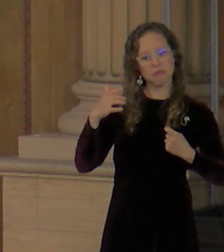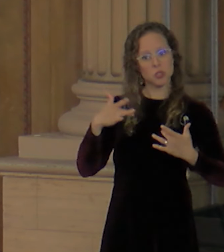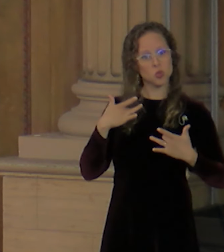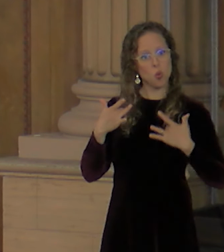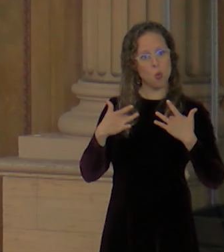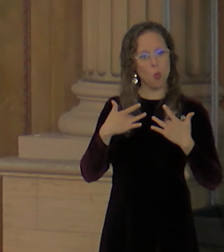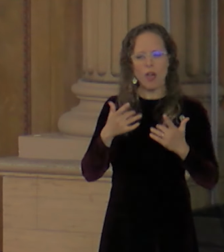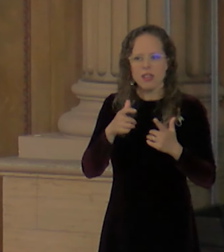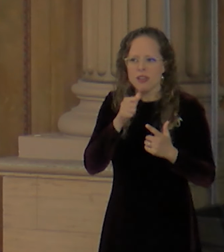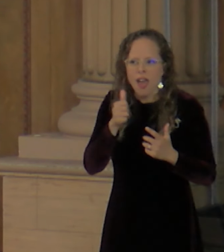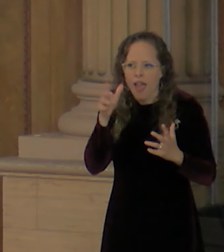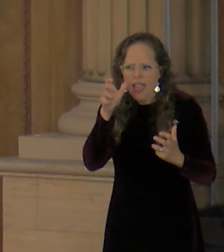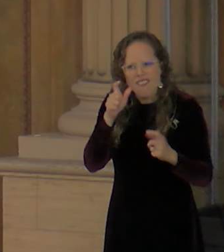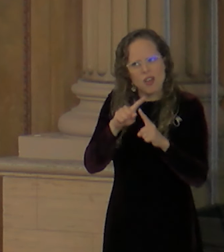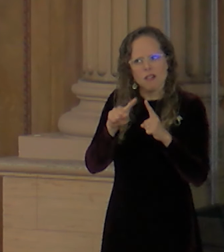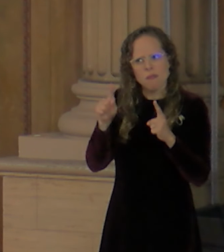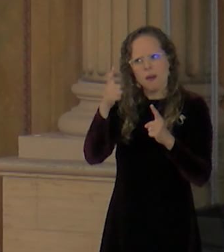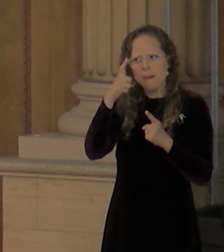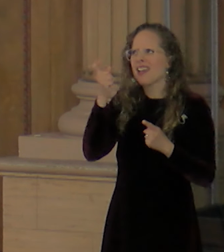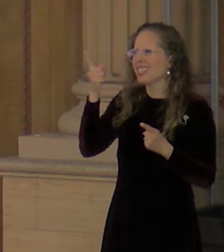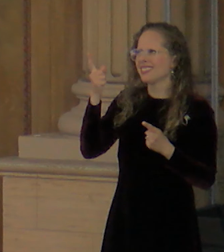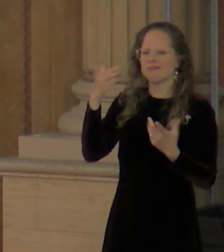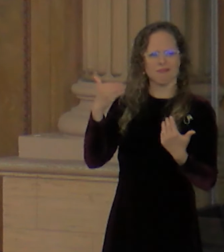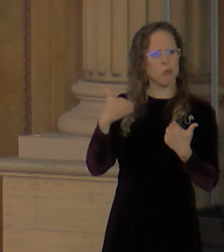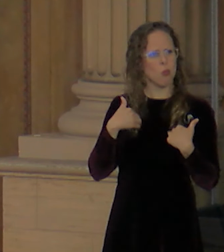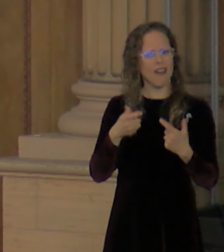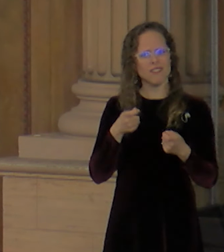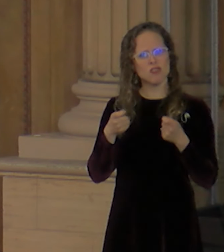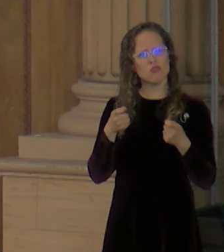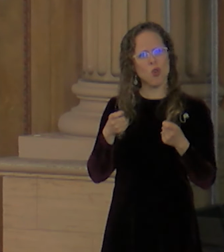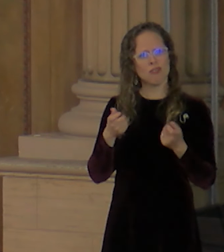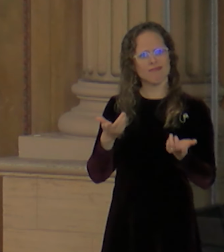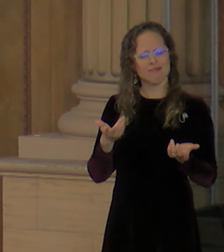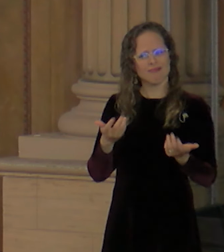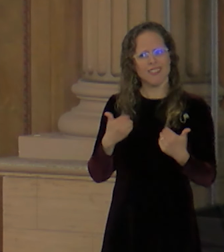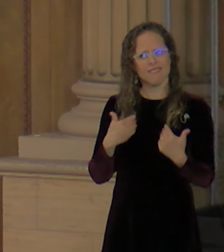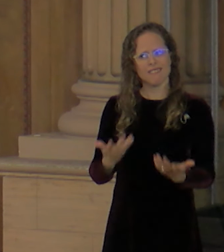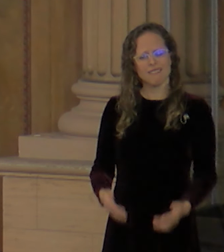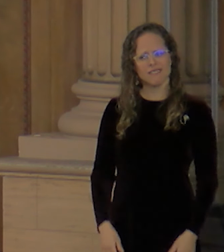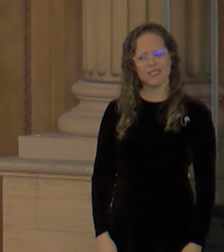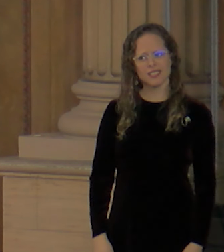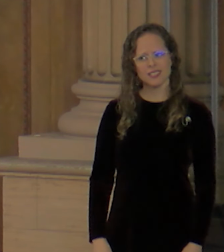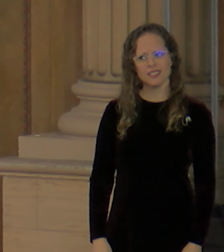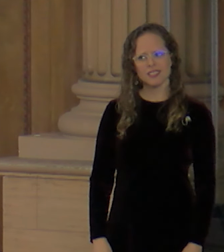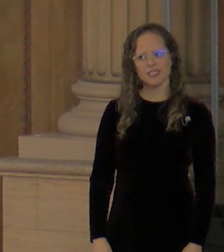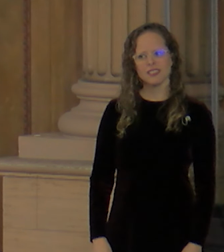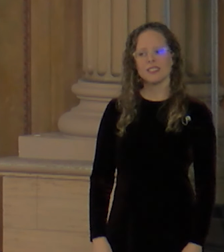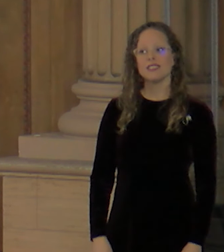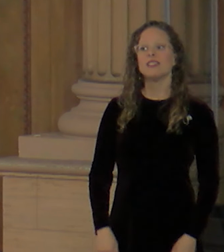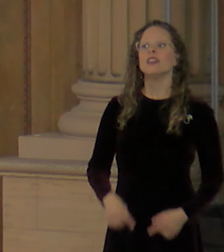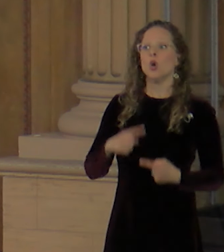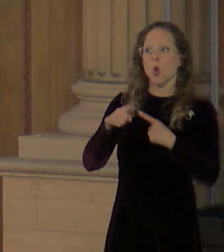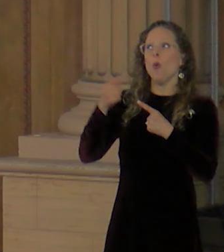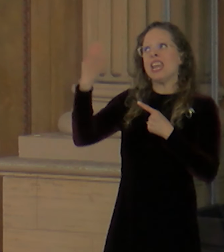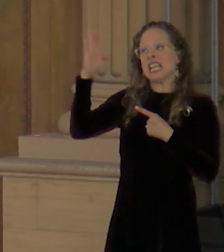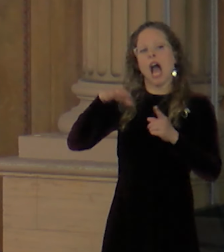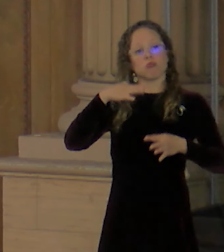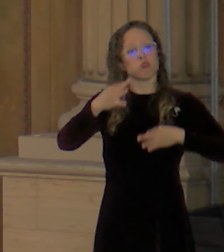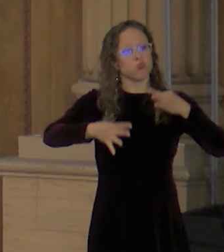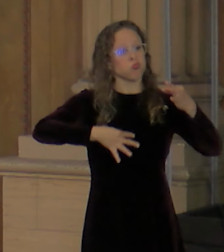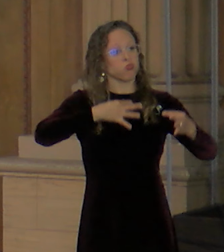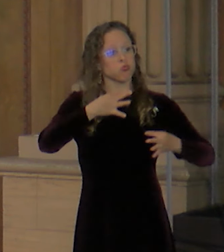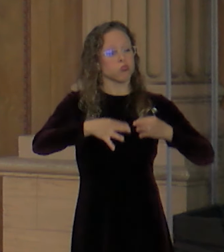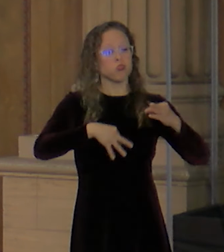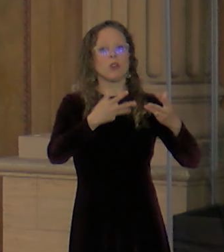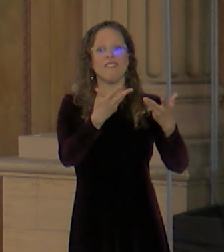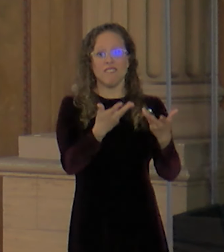evil, but joy in his control over evil. And then right there, that description of Leviathan ends, and so does God's